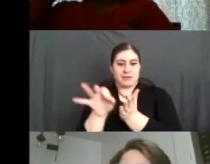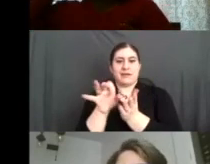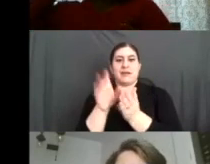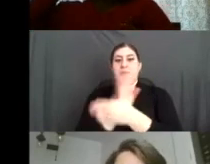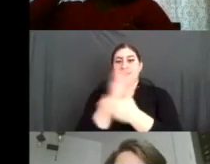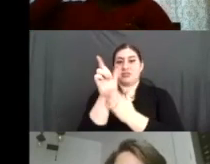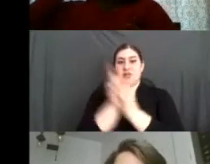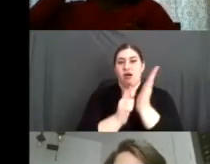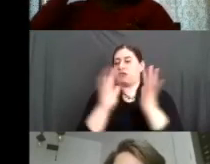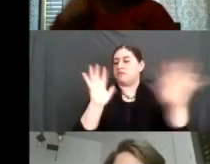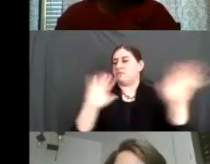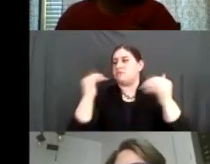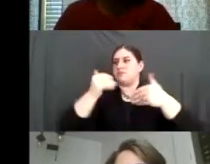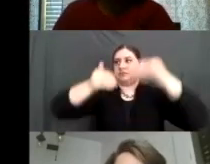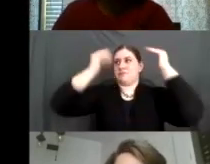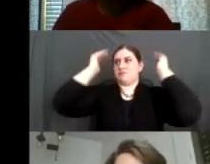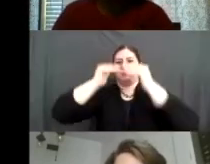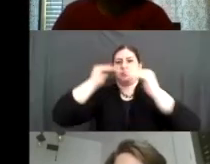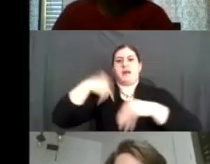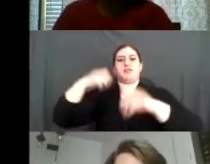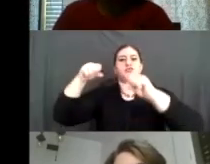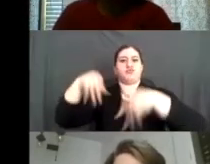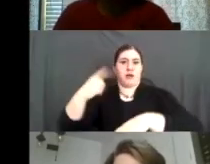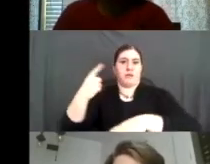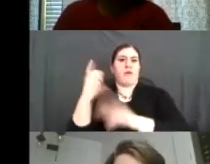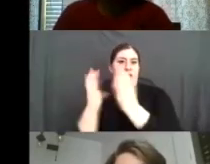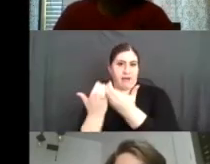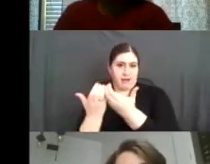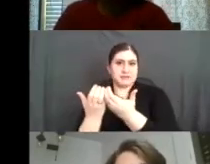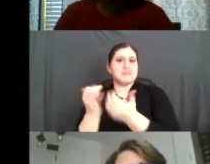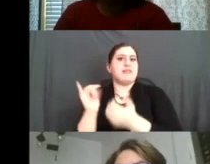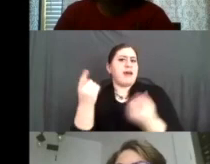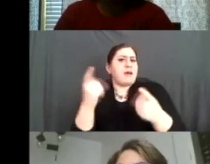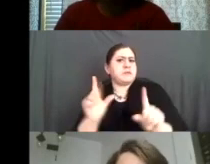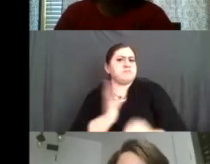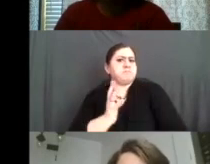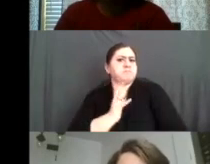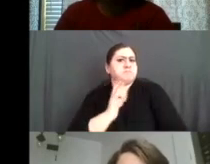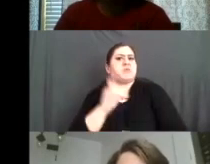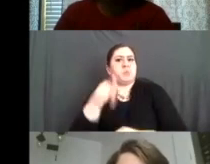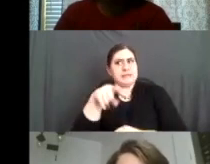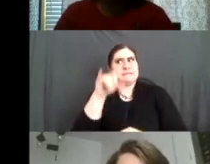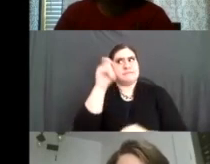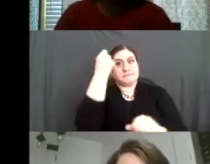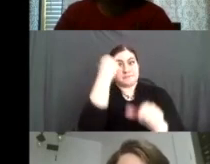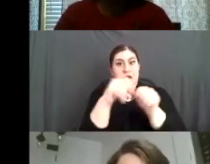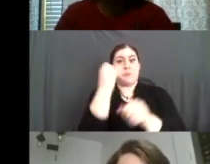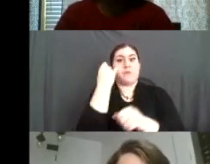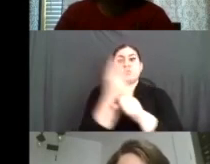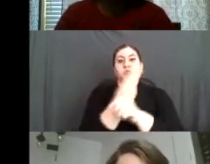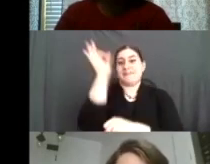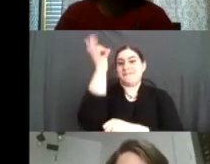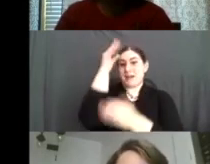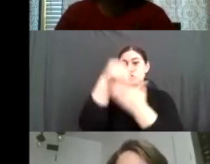and it was absolutely too much for me. And so I wound up dropping a class, which that happens. You need to bear in mind, if you are using federal